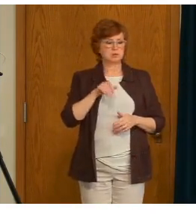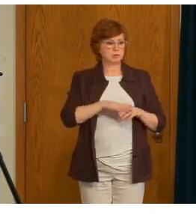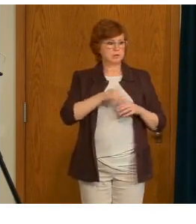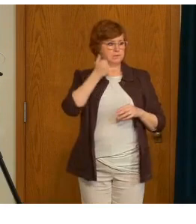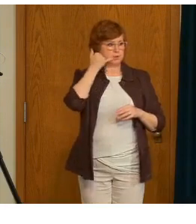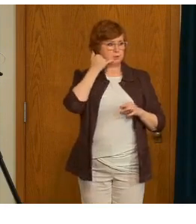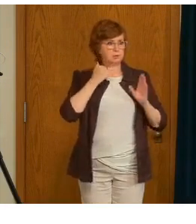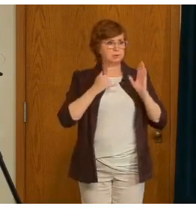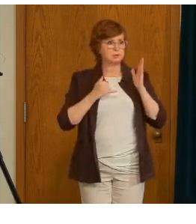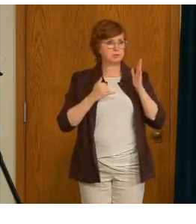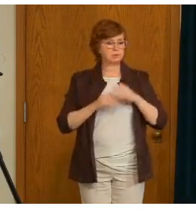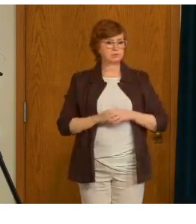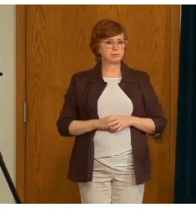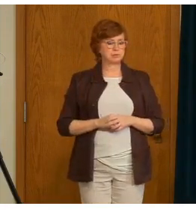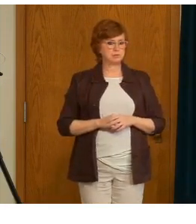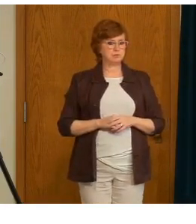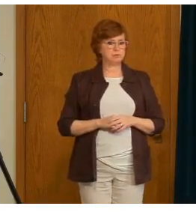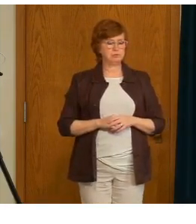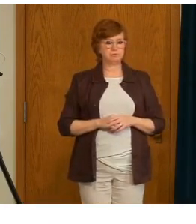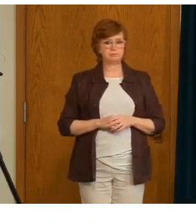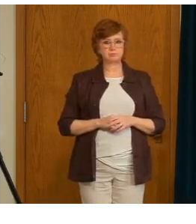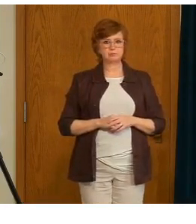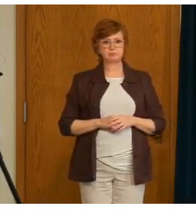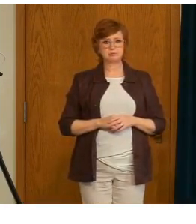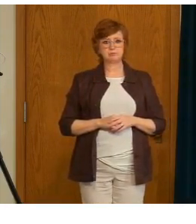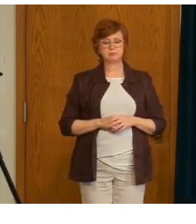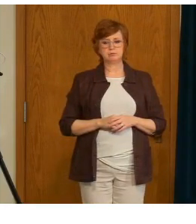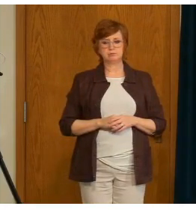We'll take another question on the line.